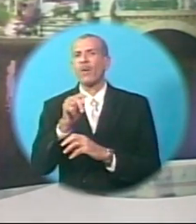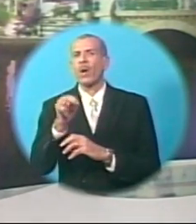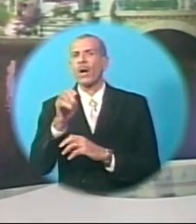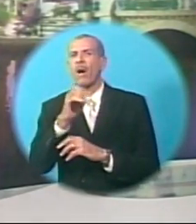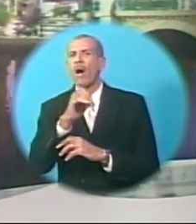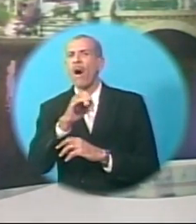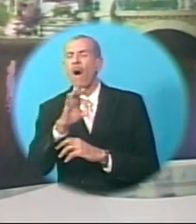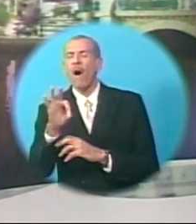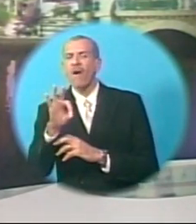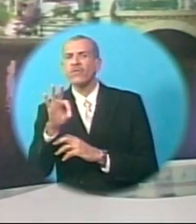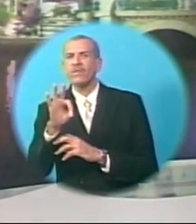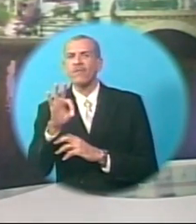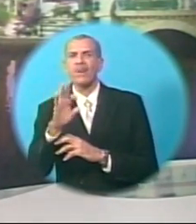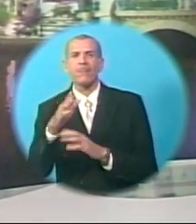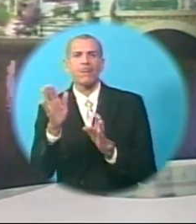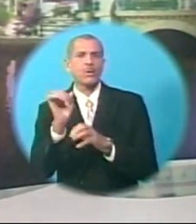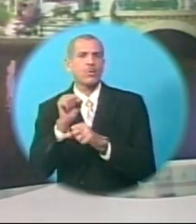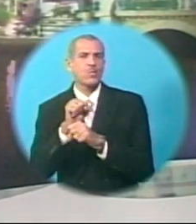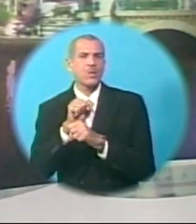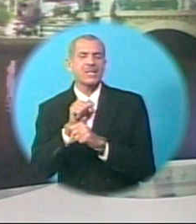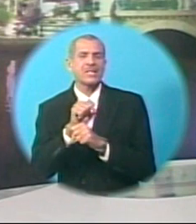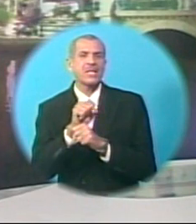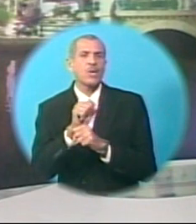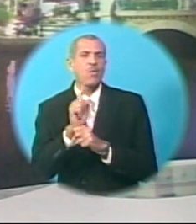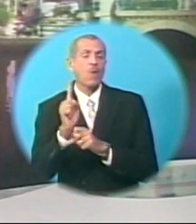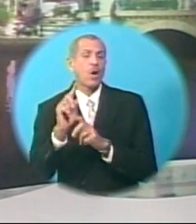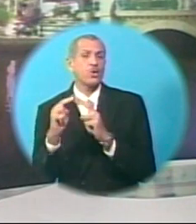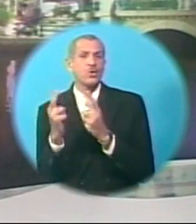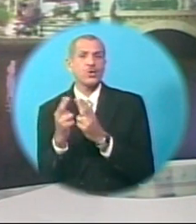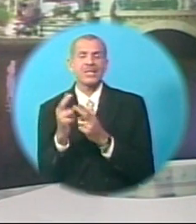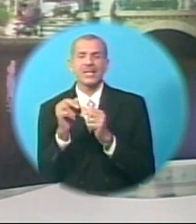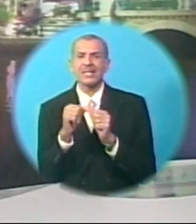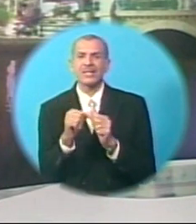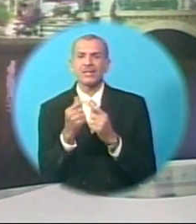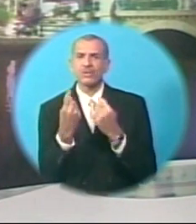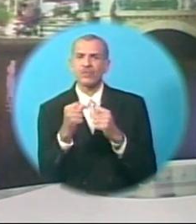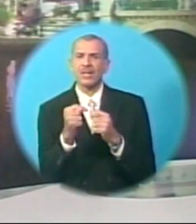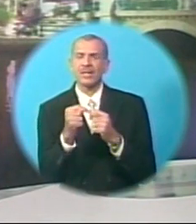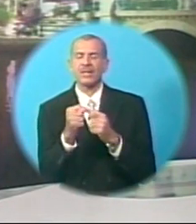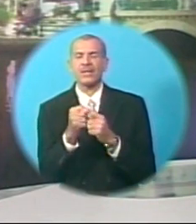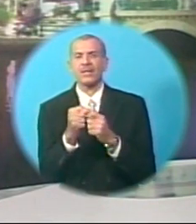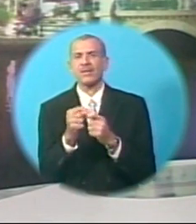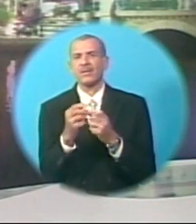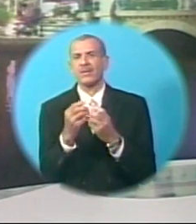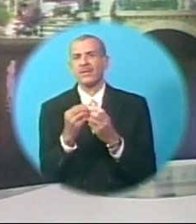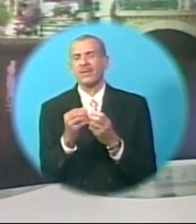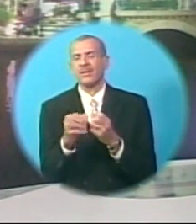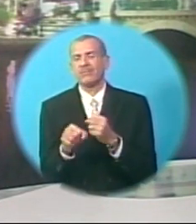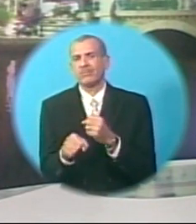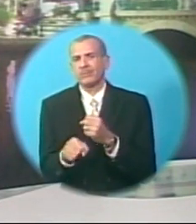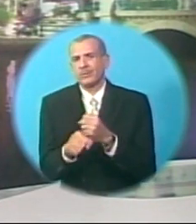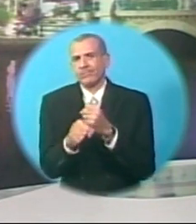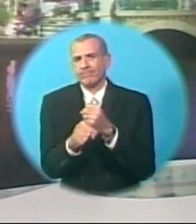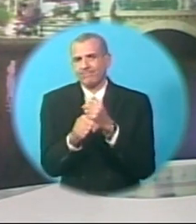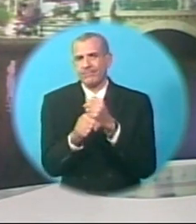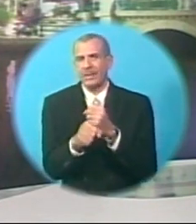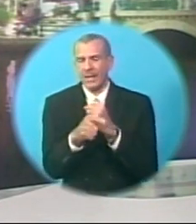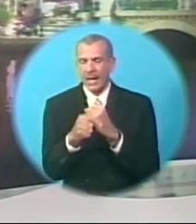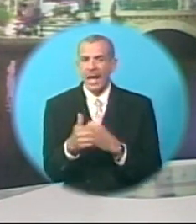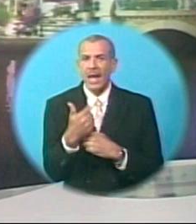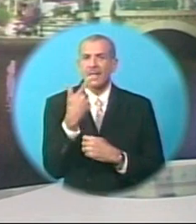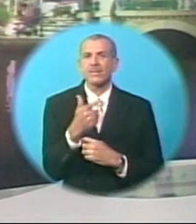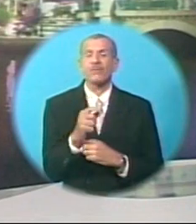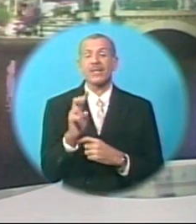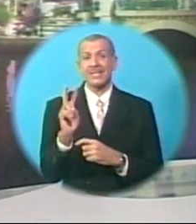public sector workers, one of their unions is continuing with attempts to cushion that blow. The National Union of Public Workers for the